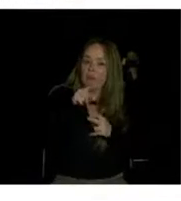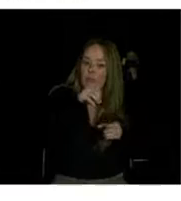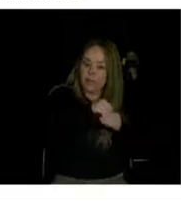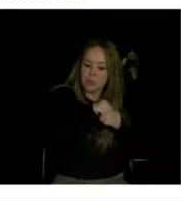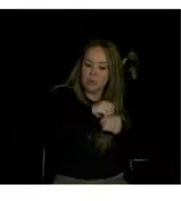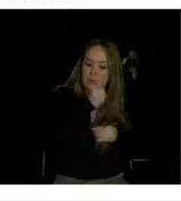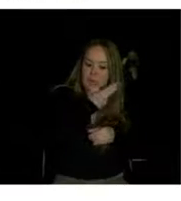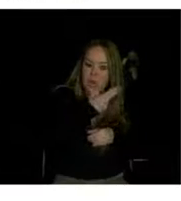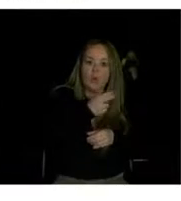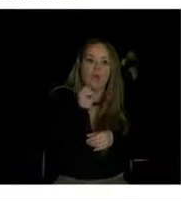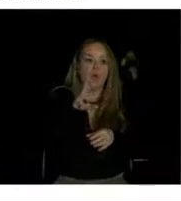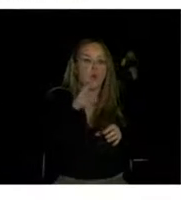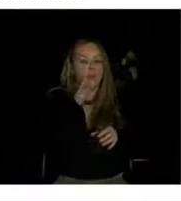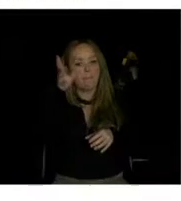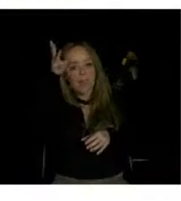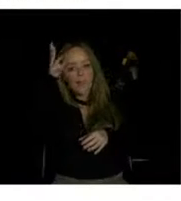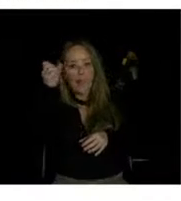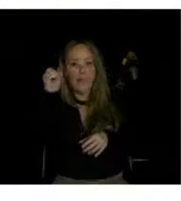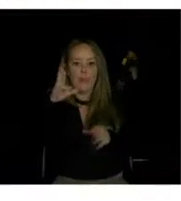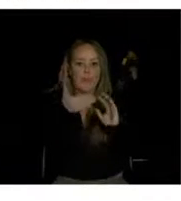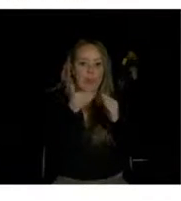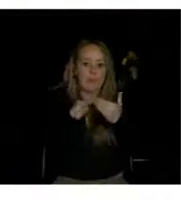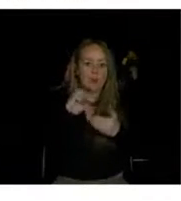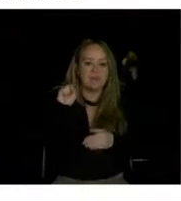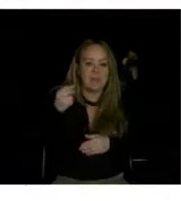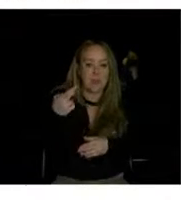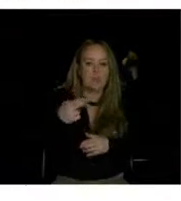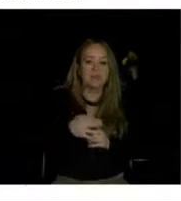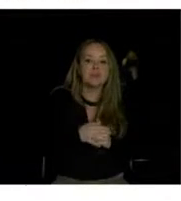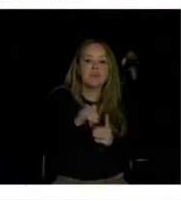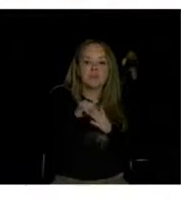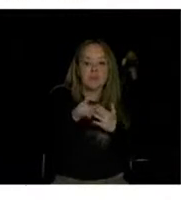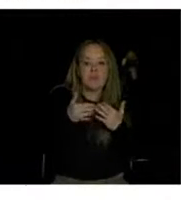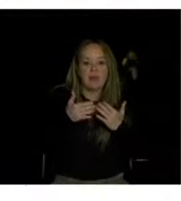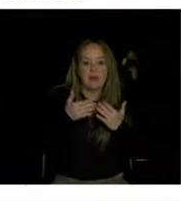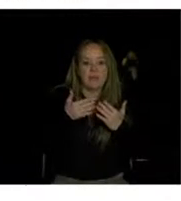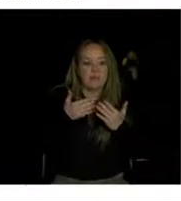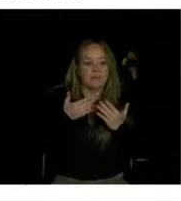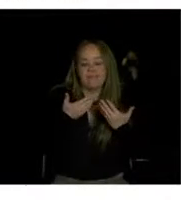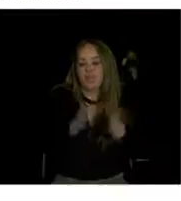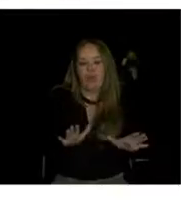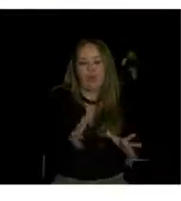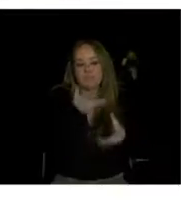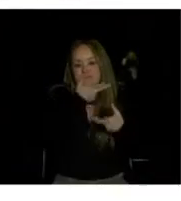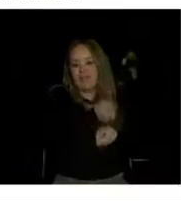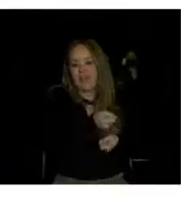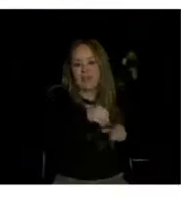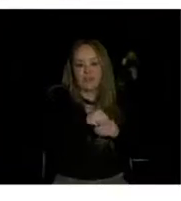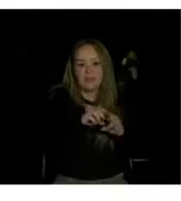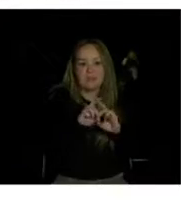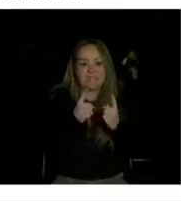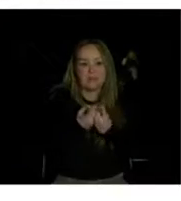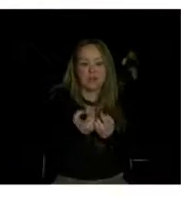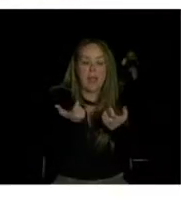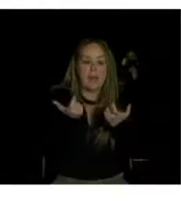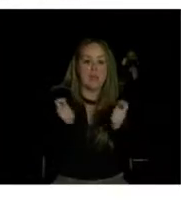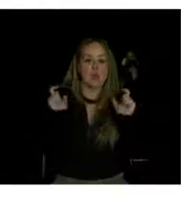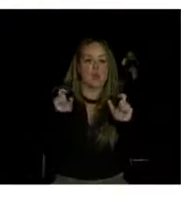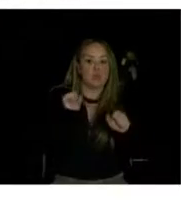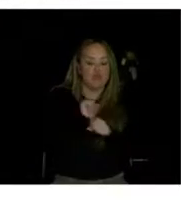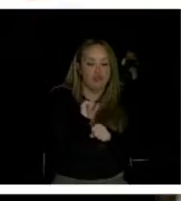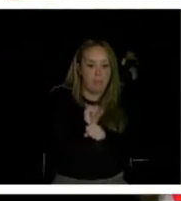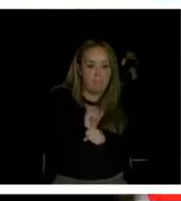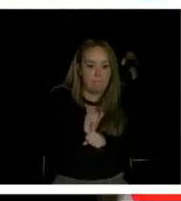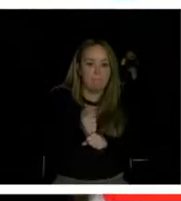internal stakeholders or parents or community stakeholders, that have lost faith in the district. So a big job and a